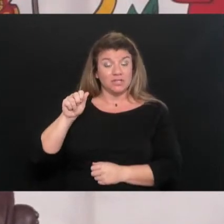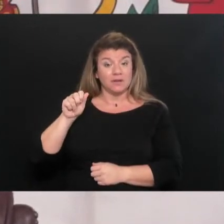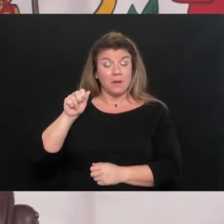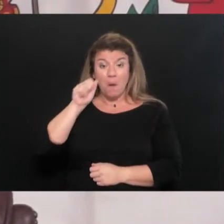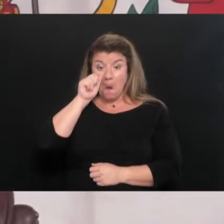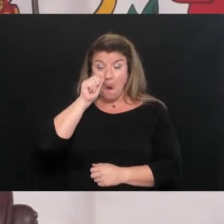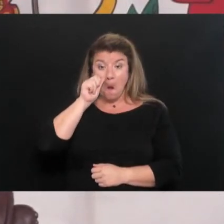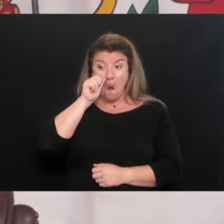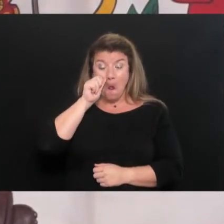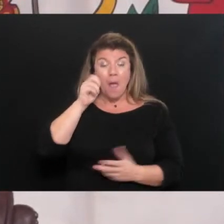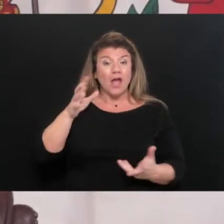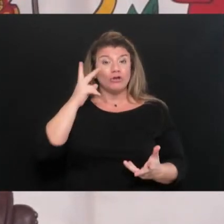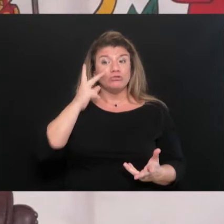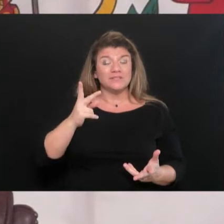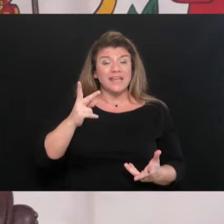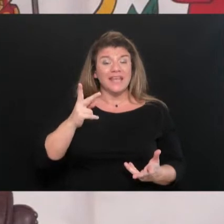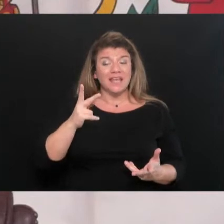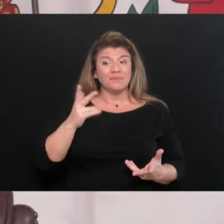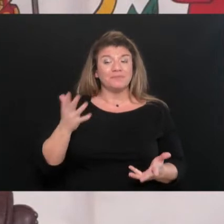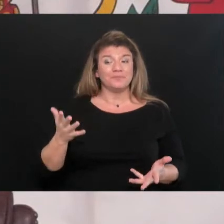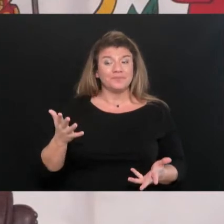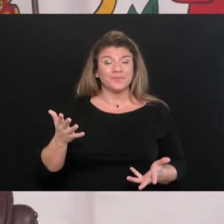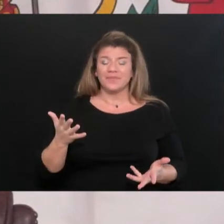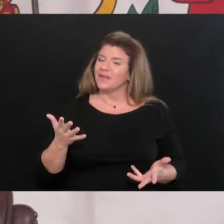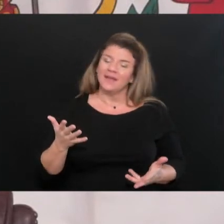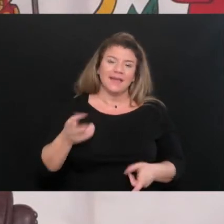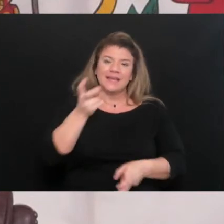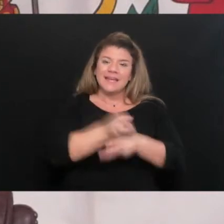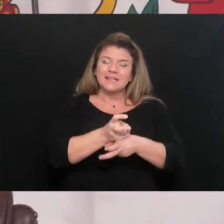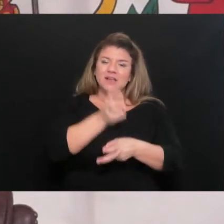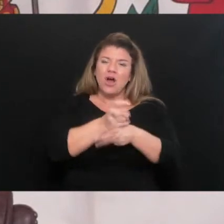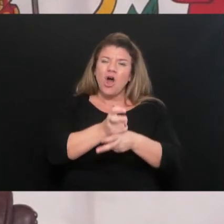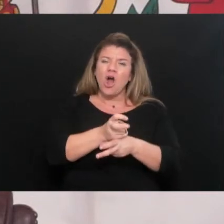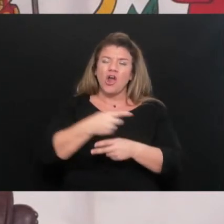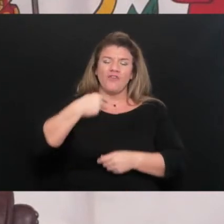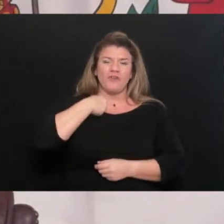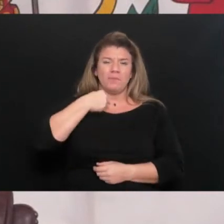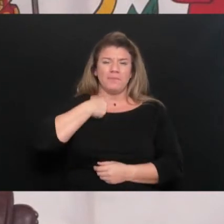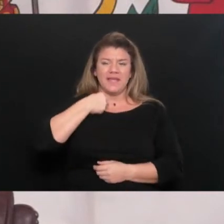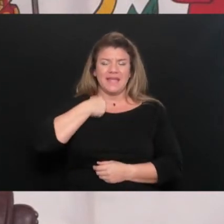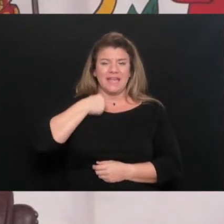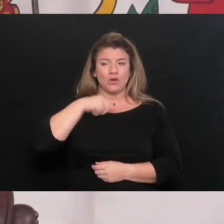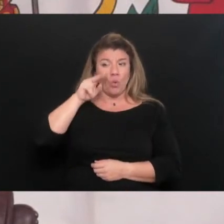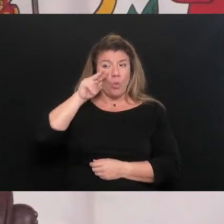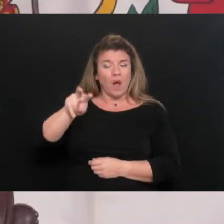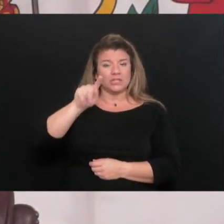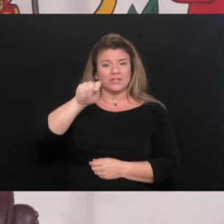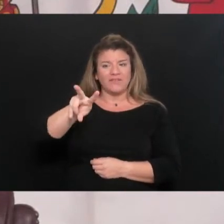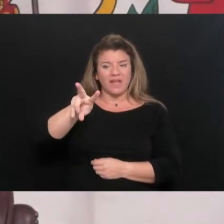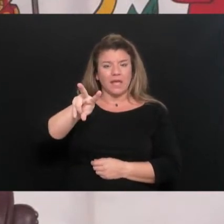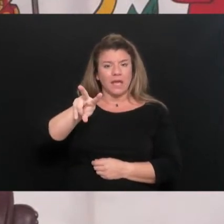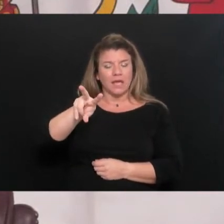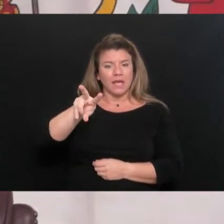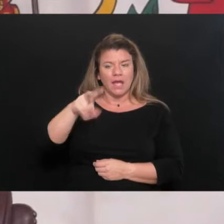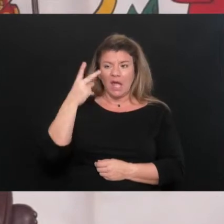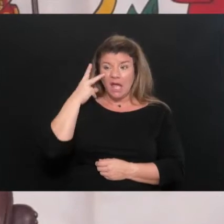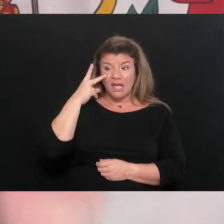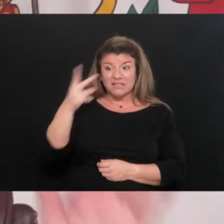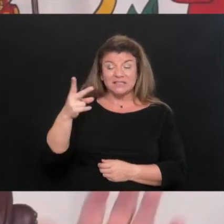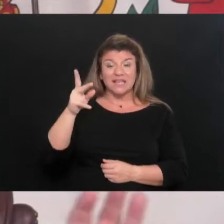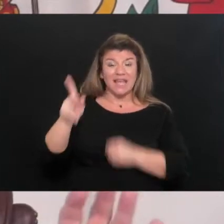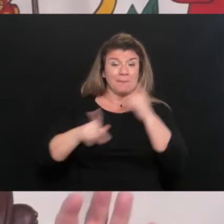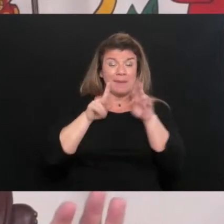You see, Paul, it's hard for me to turn the television on and see people